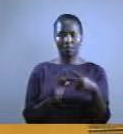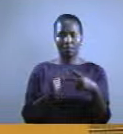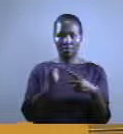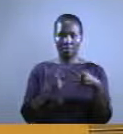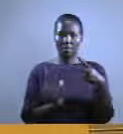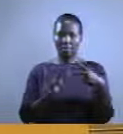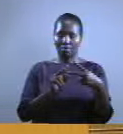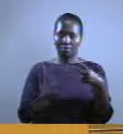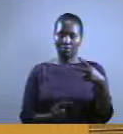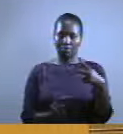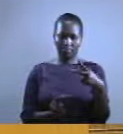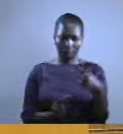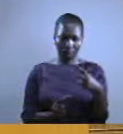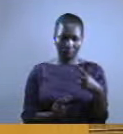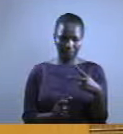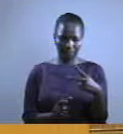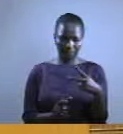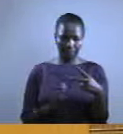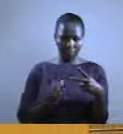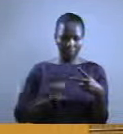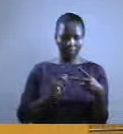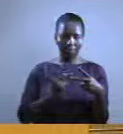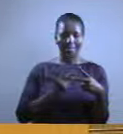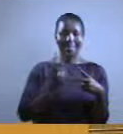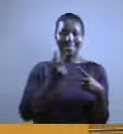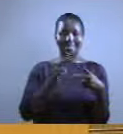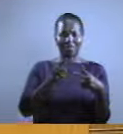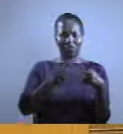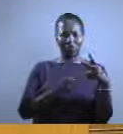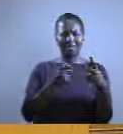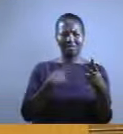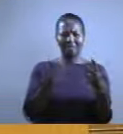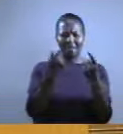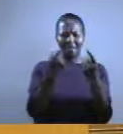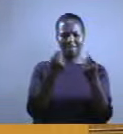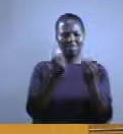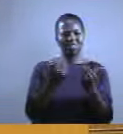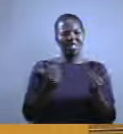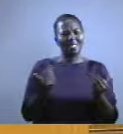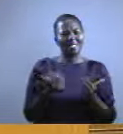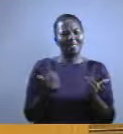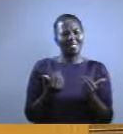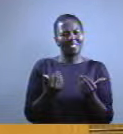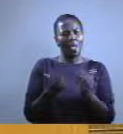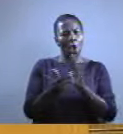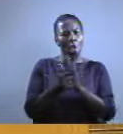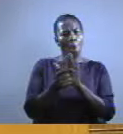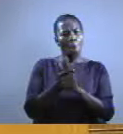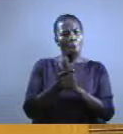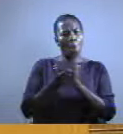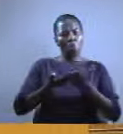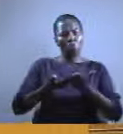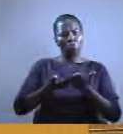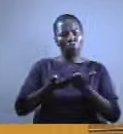of the day. Second reading debate, Financial Services Laws General Amendment Bill.